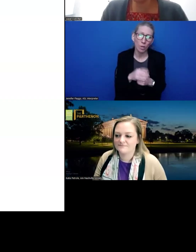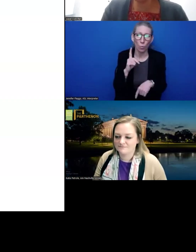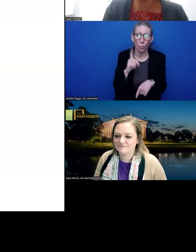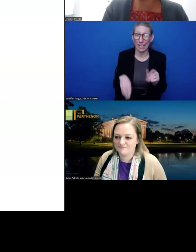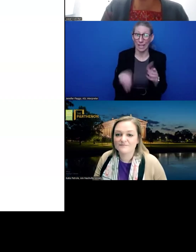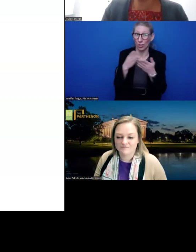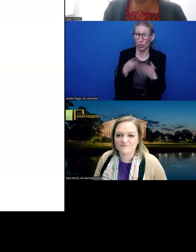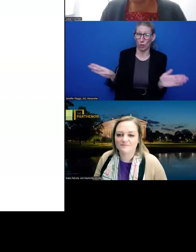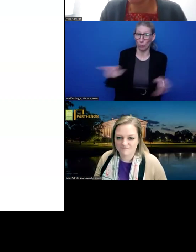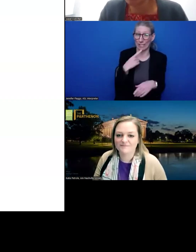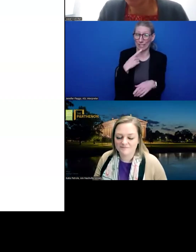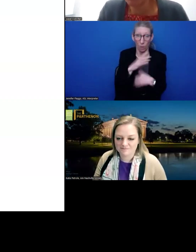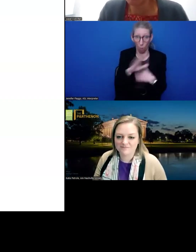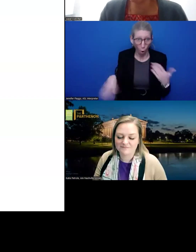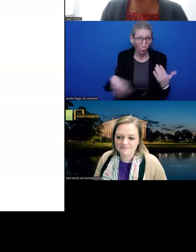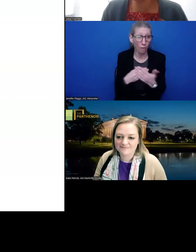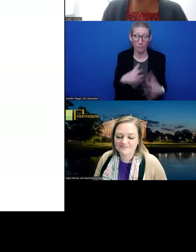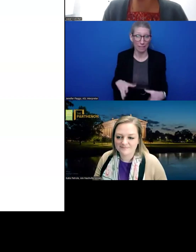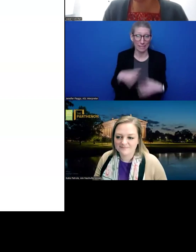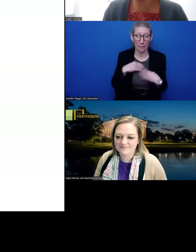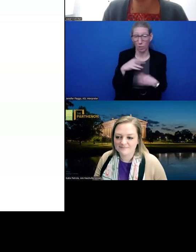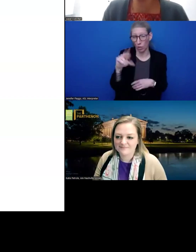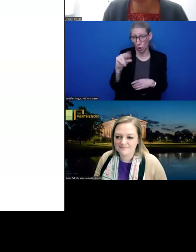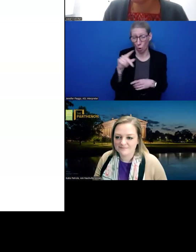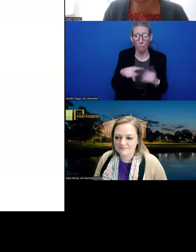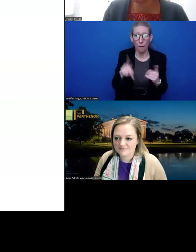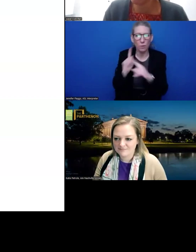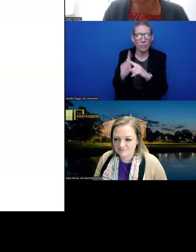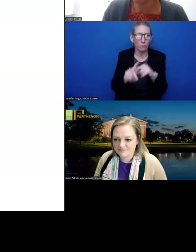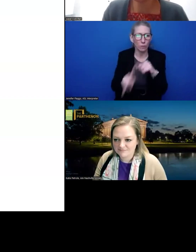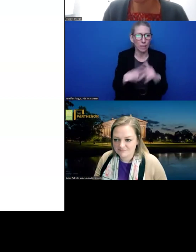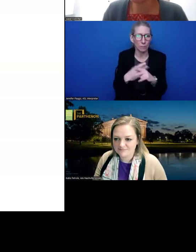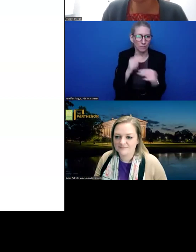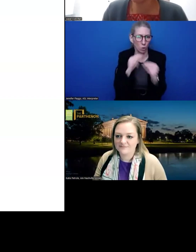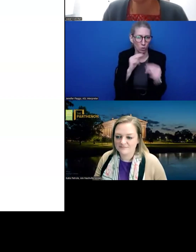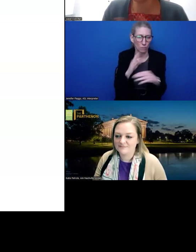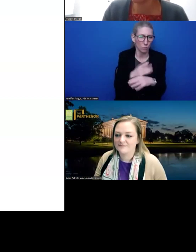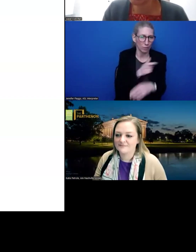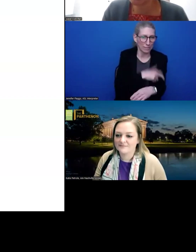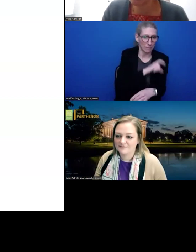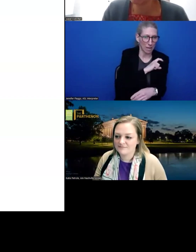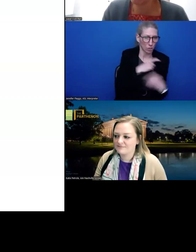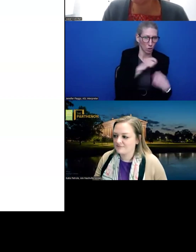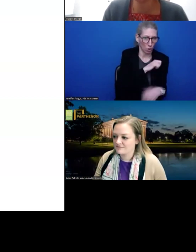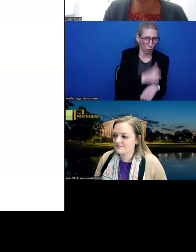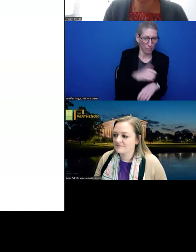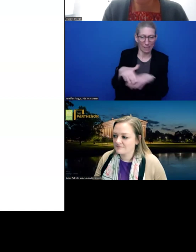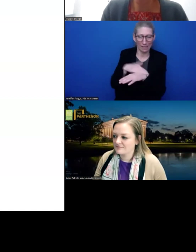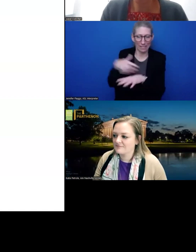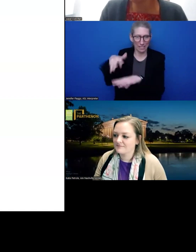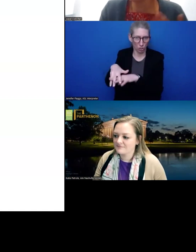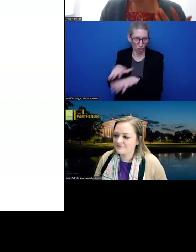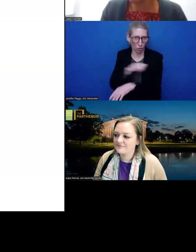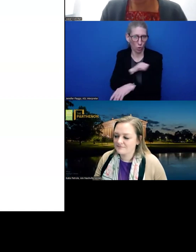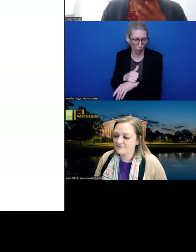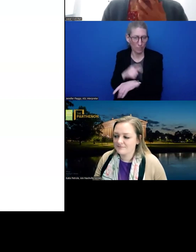to say that all of them accepted, but there were different types of negotiation between Spanish authorities and indigenous authorities. But one